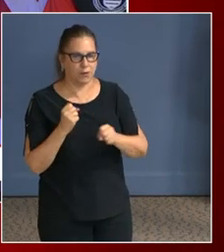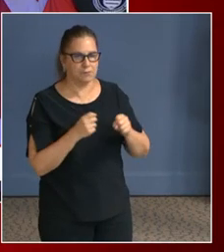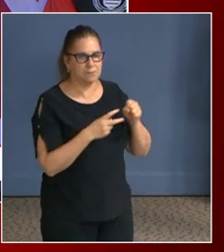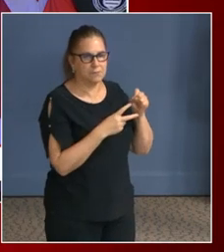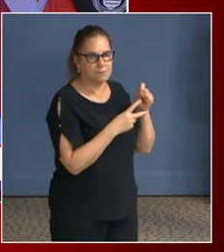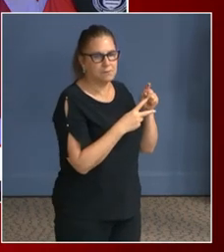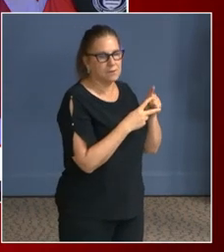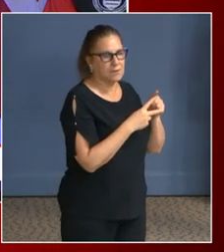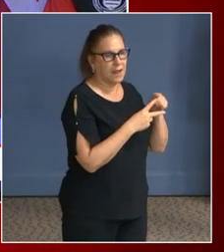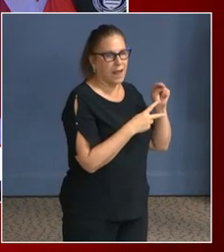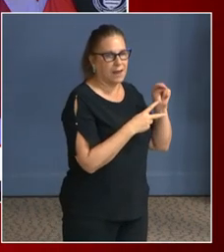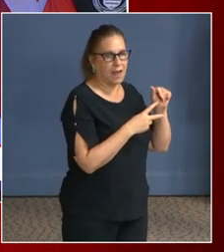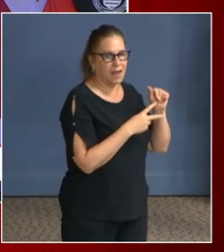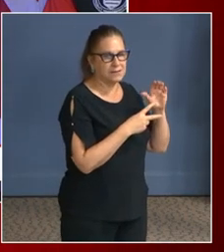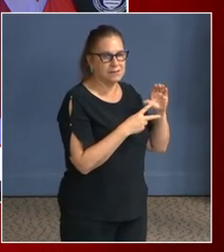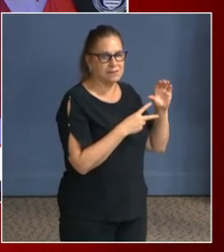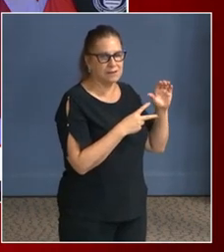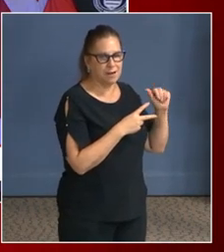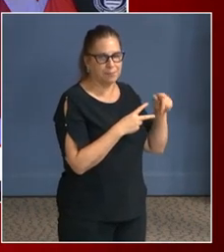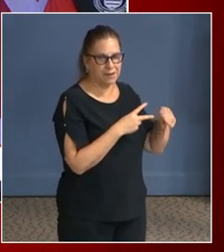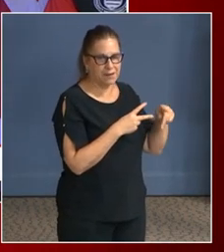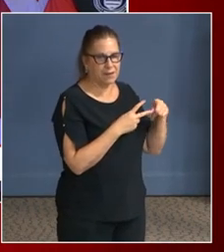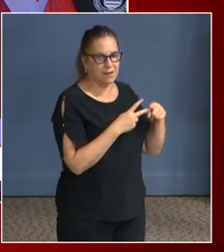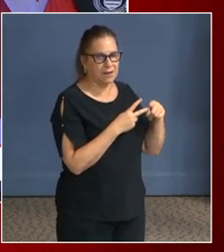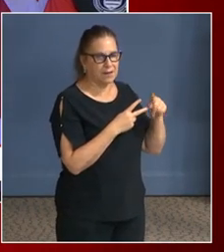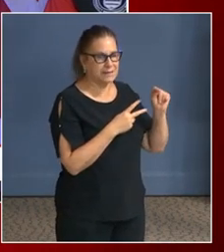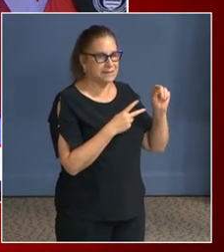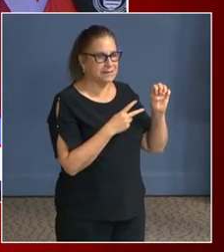the teleworking policy in the city.